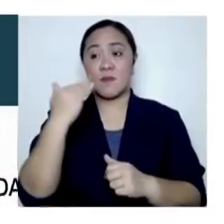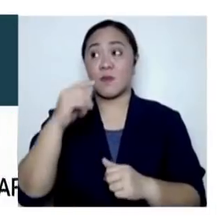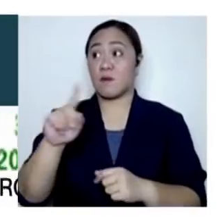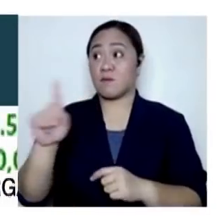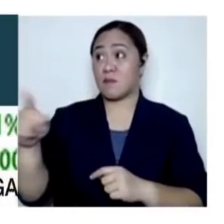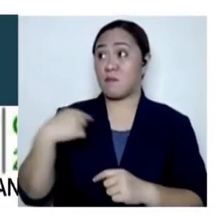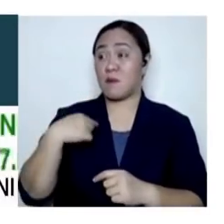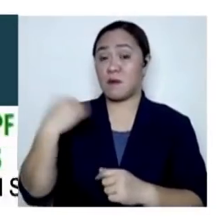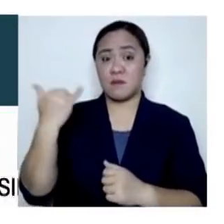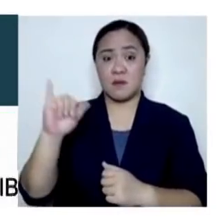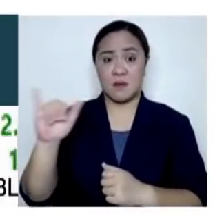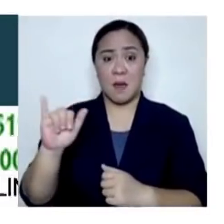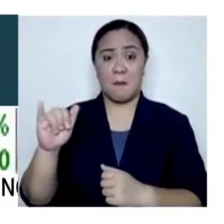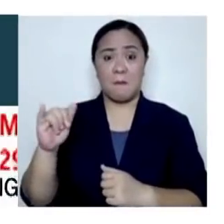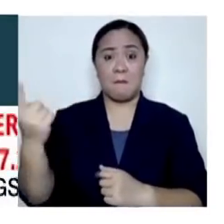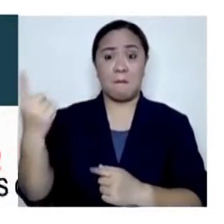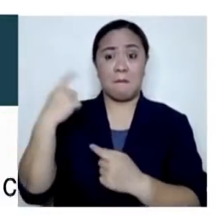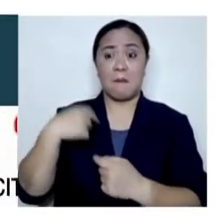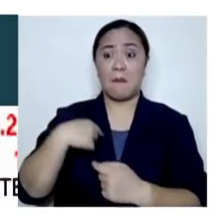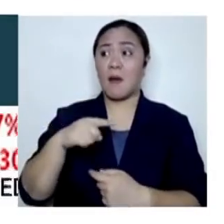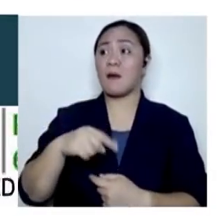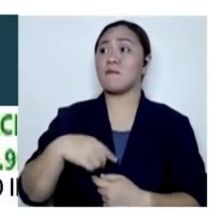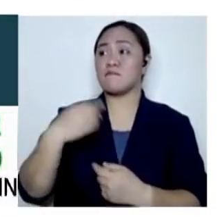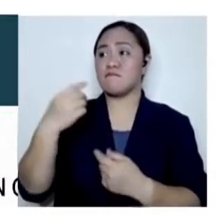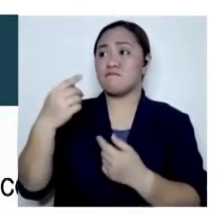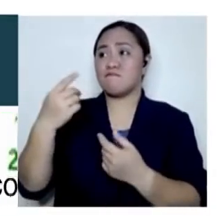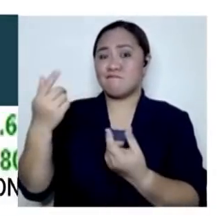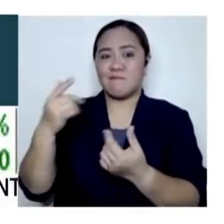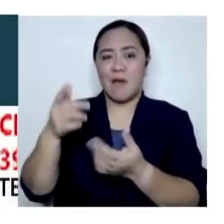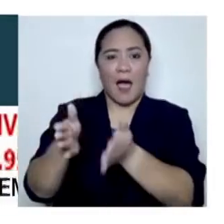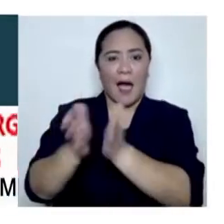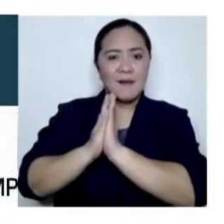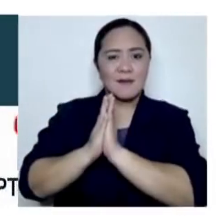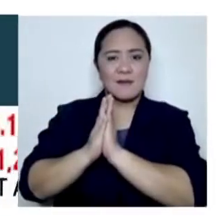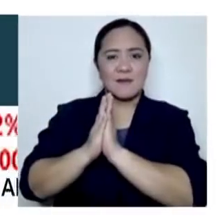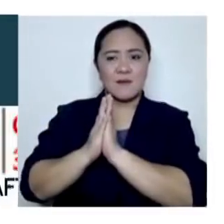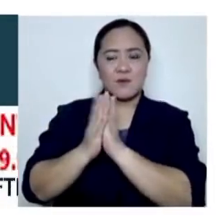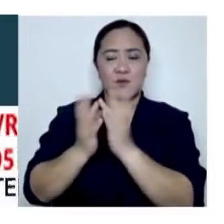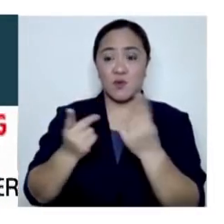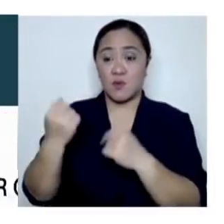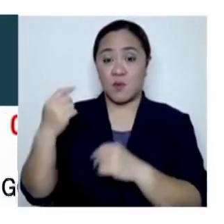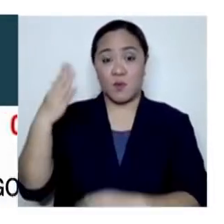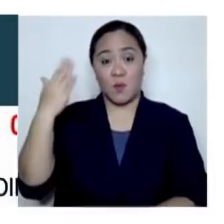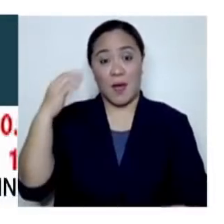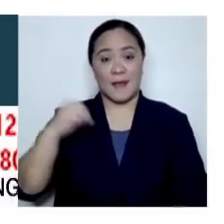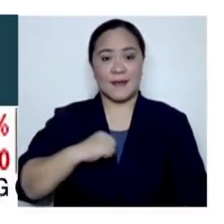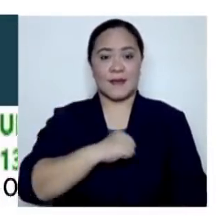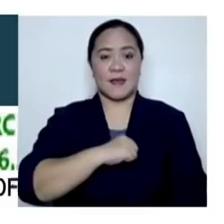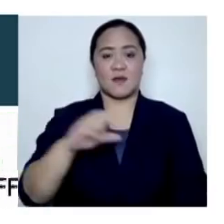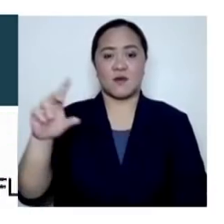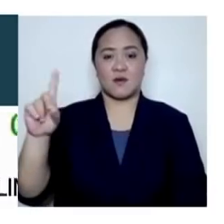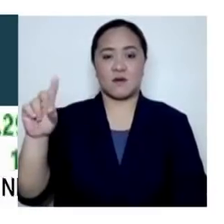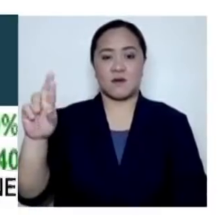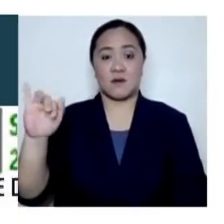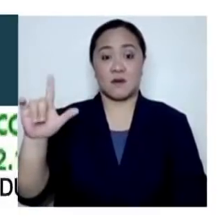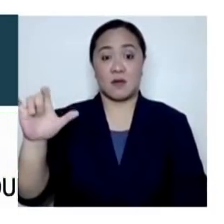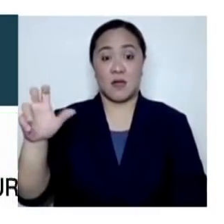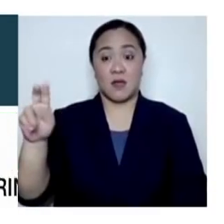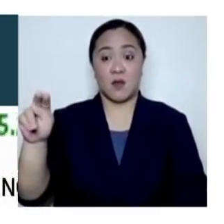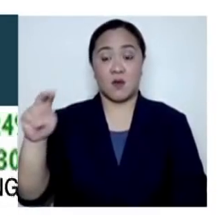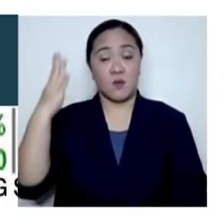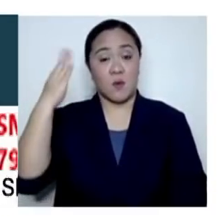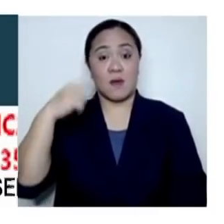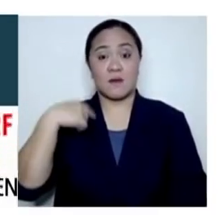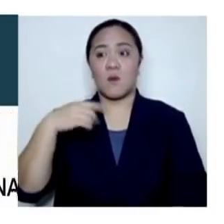for an executive session. He hinted at it. And it was Senator Dudon who said, "Oh, if you want to, we can have an executive